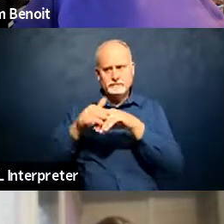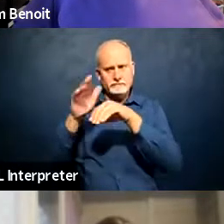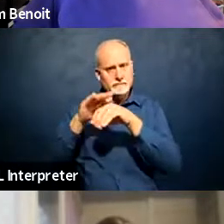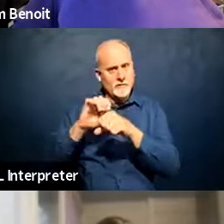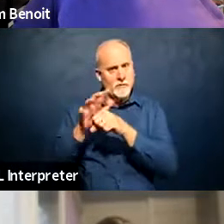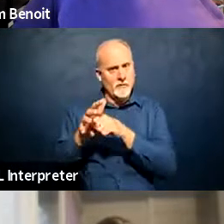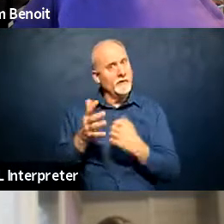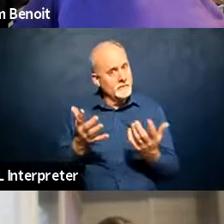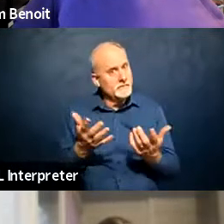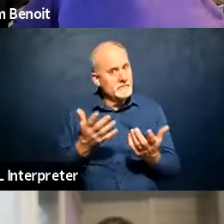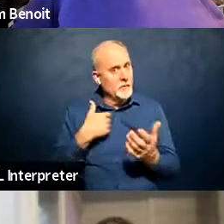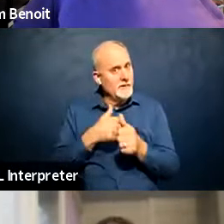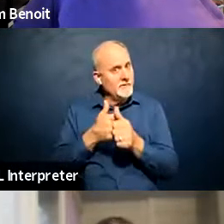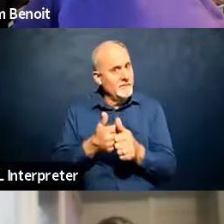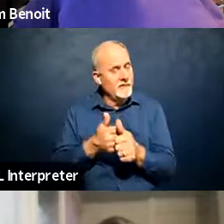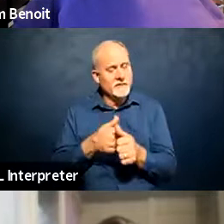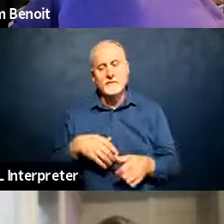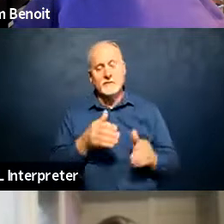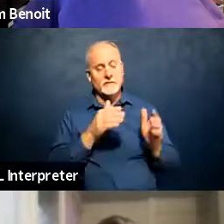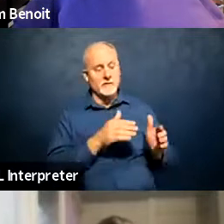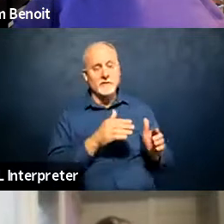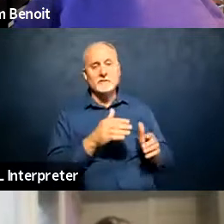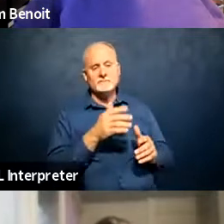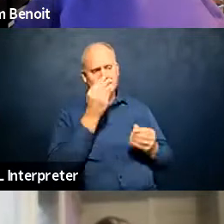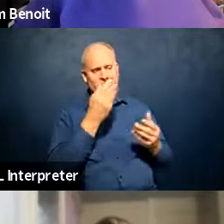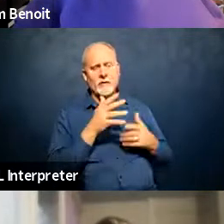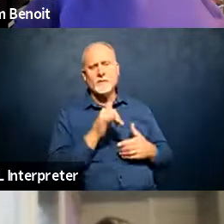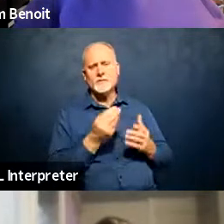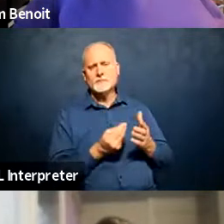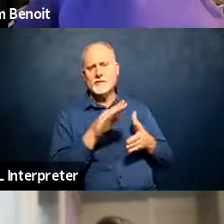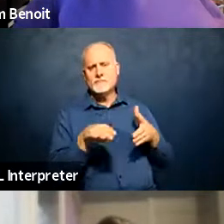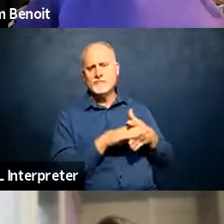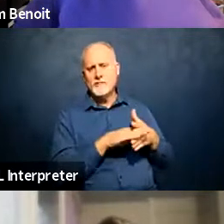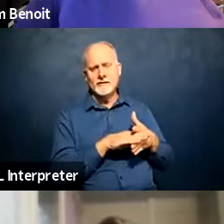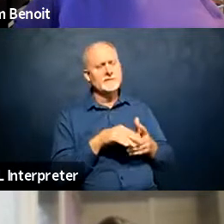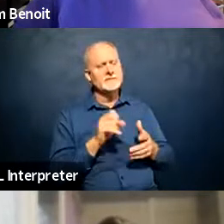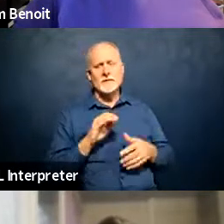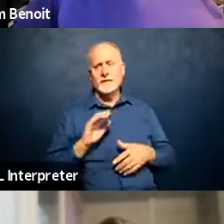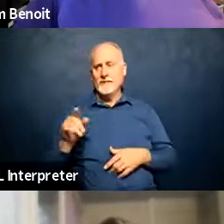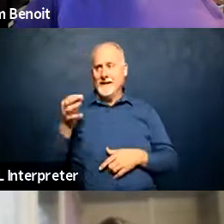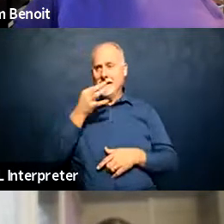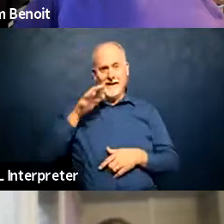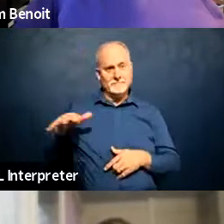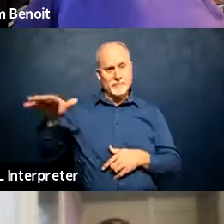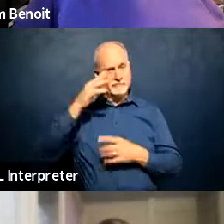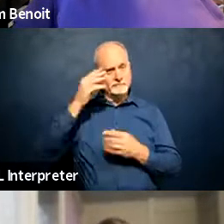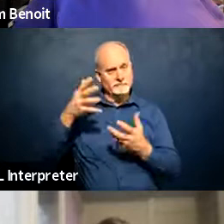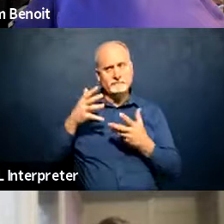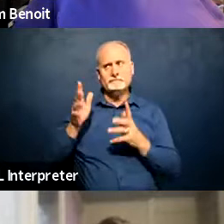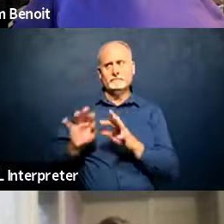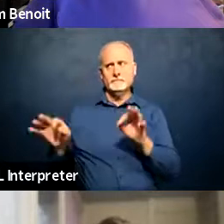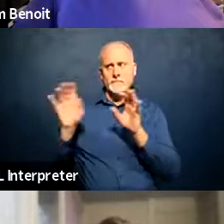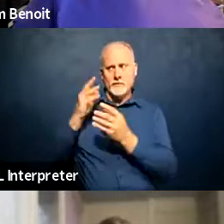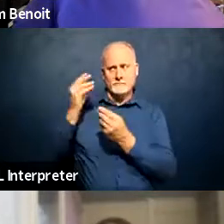follow. And we had advice about spring break. And so so many of the things that our experts have told us have really been important